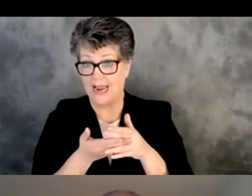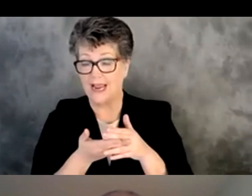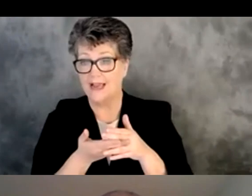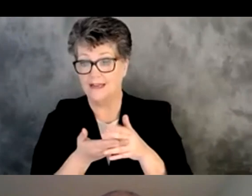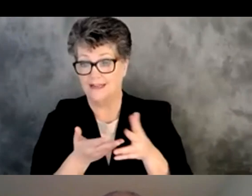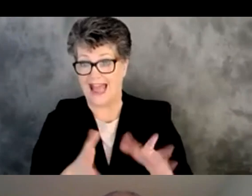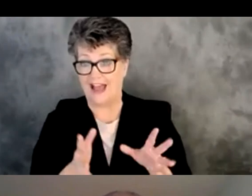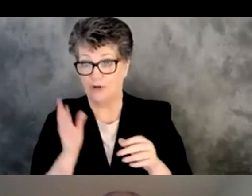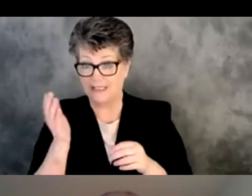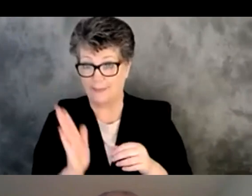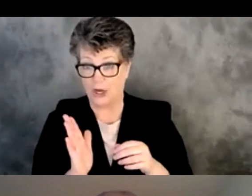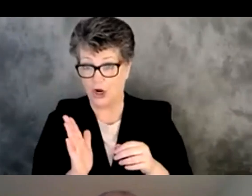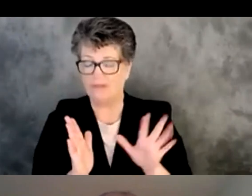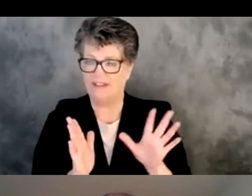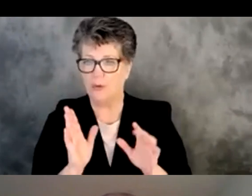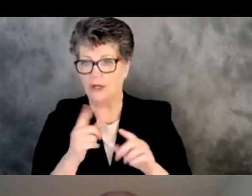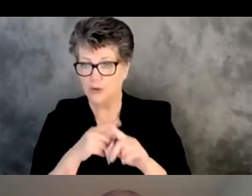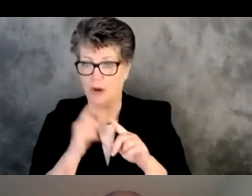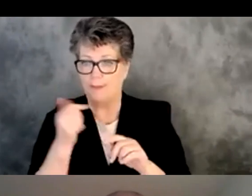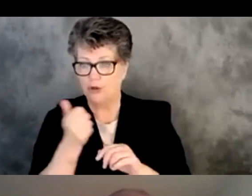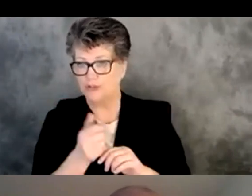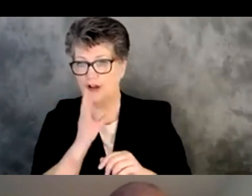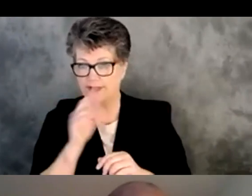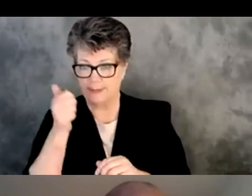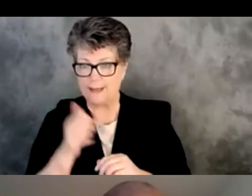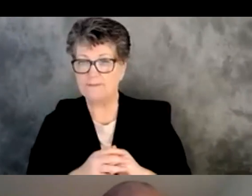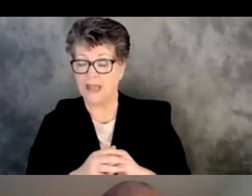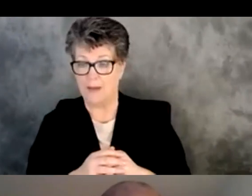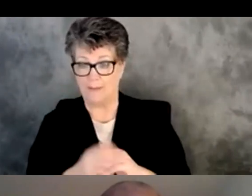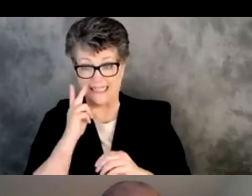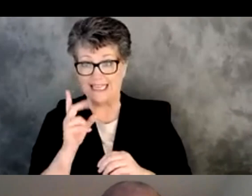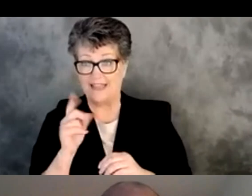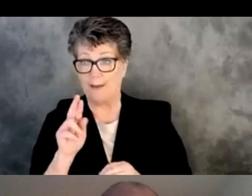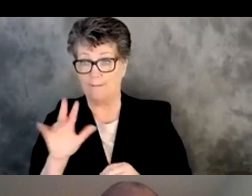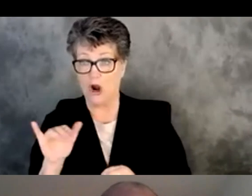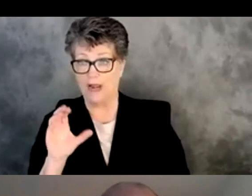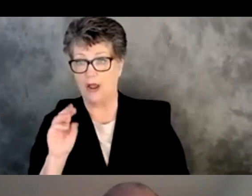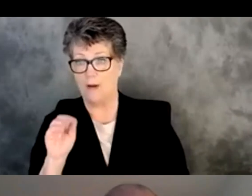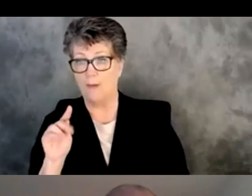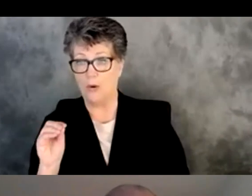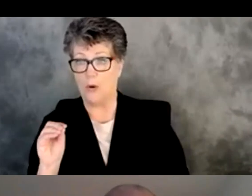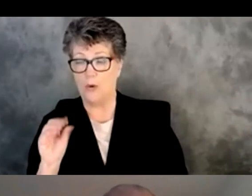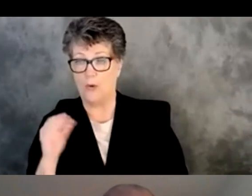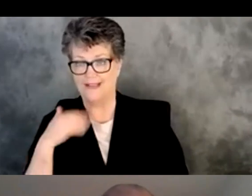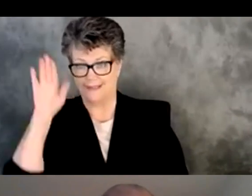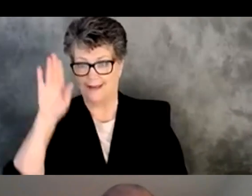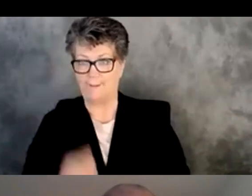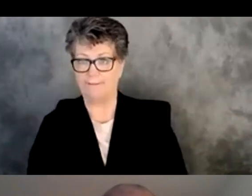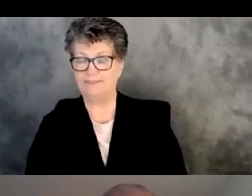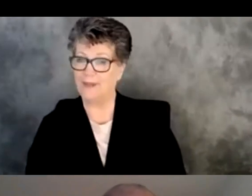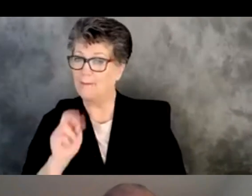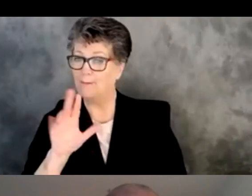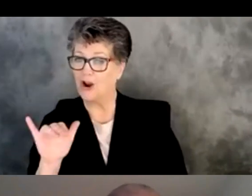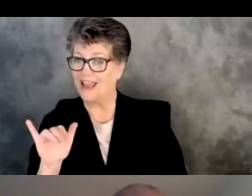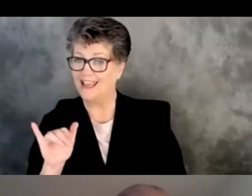a speaker, if you want to unmute yourself and speak. But I see that Marty Emoto has his hand up. So if Marty would